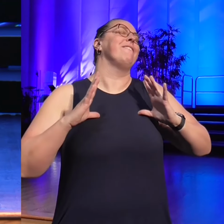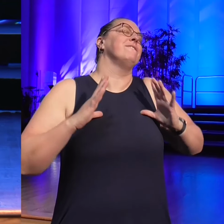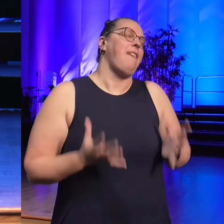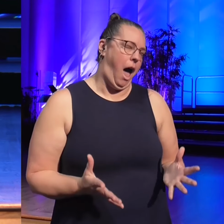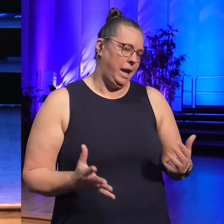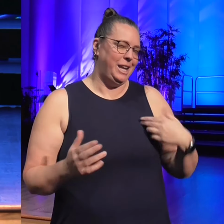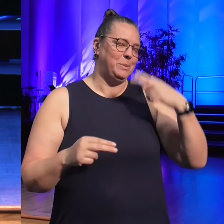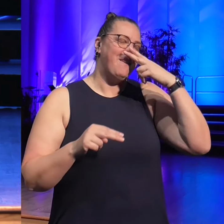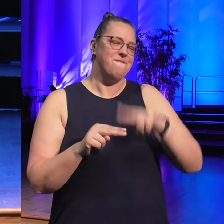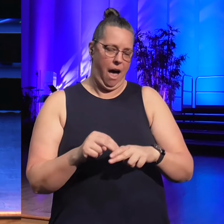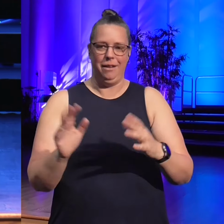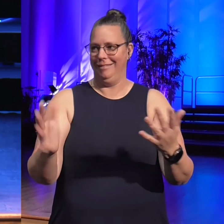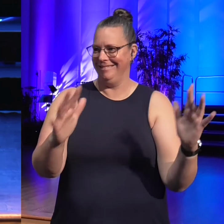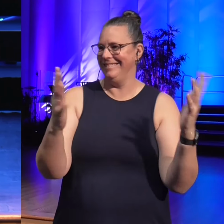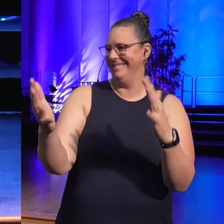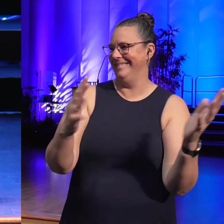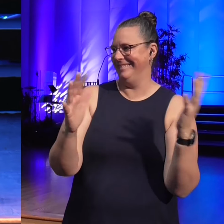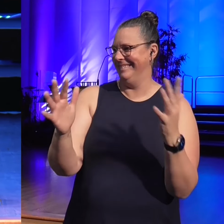fun.